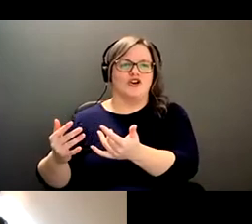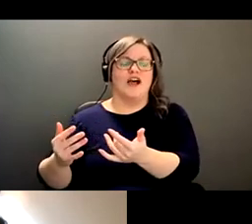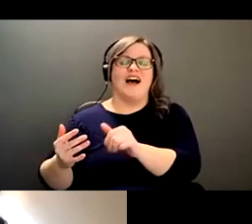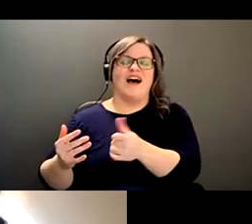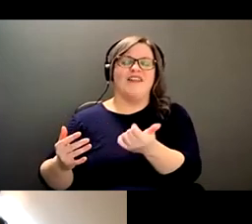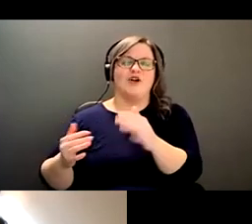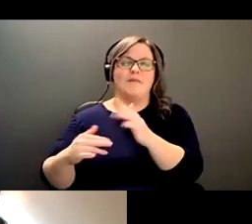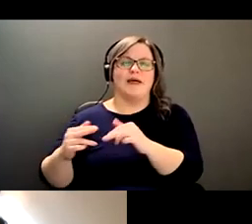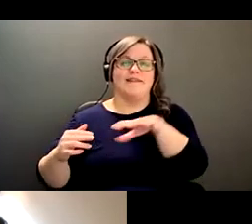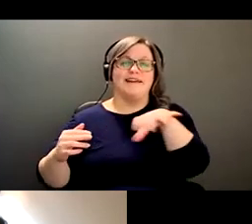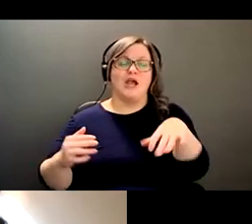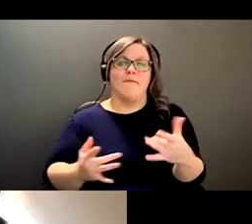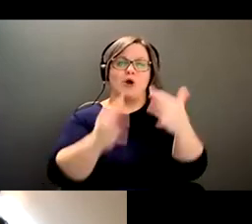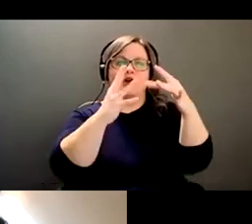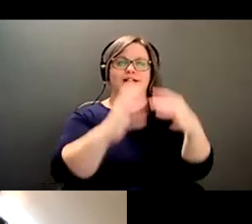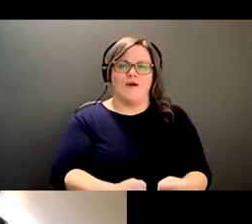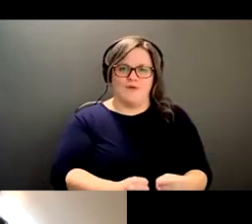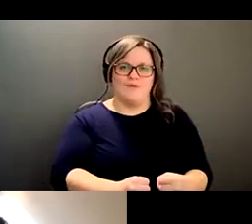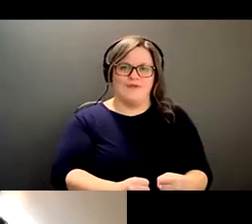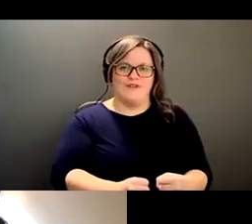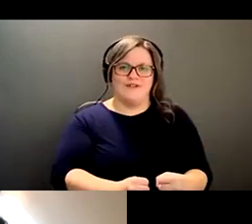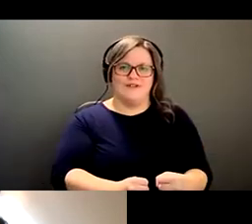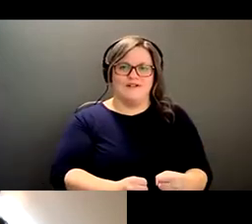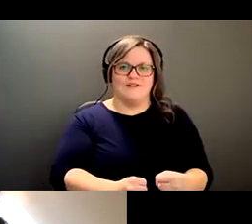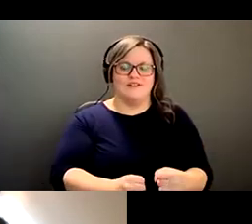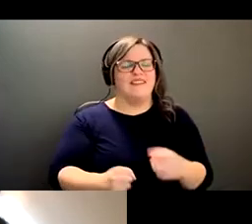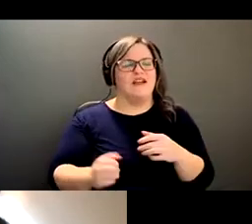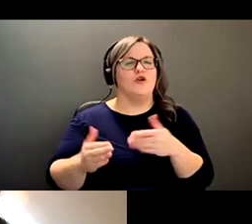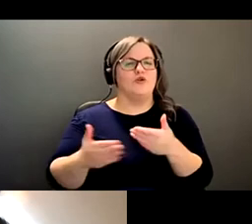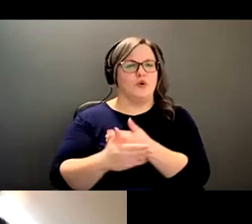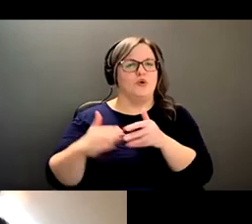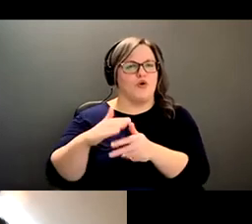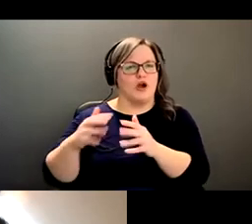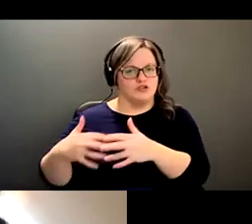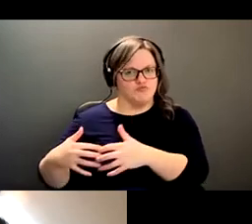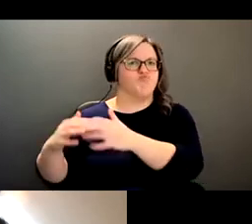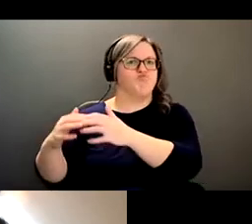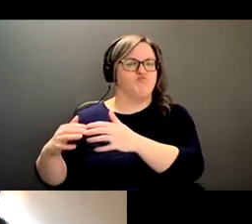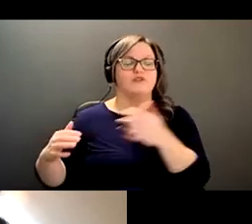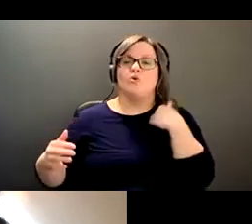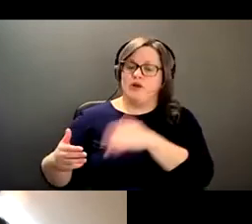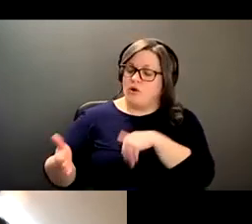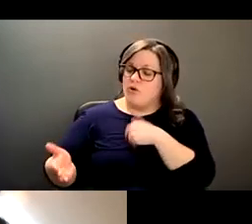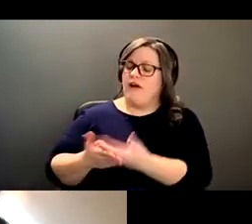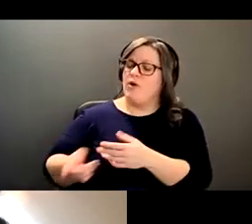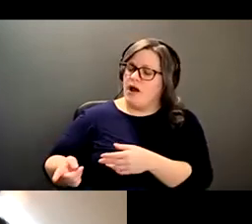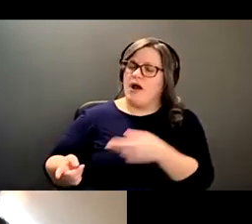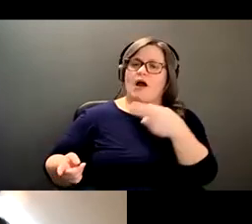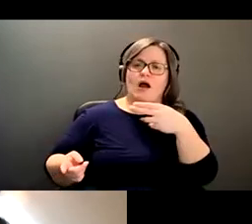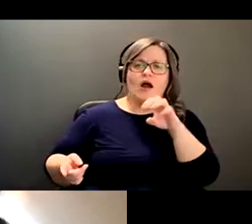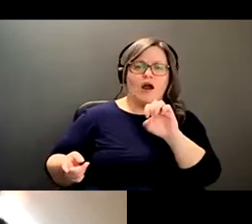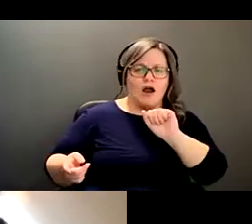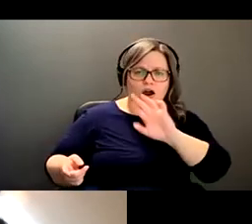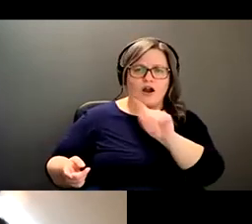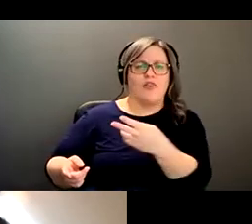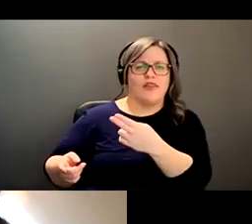And you know, we wanted a name that referenced the site that it was in, but we were also thinking of Hearth as like, one, a gathering point. You